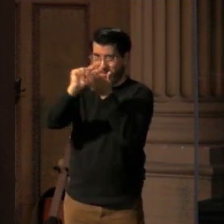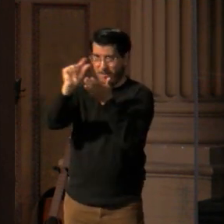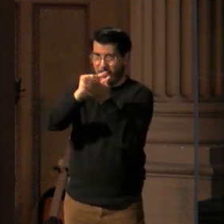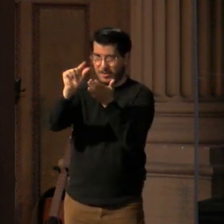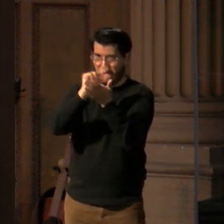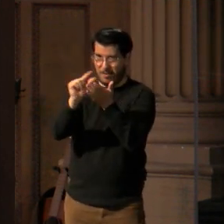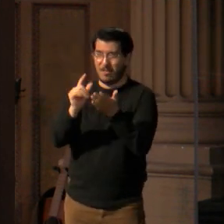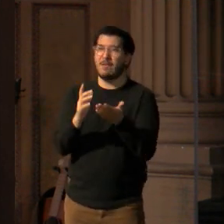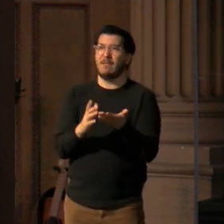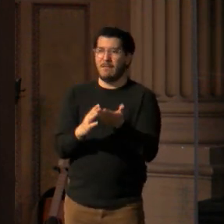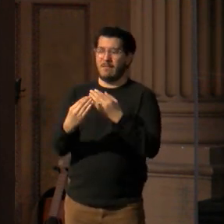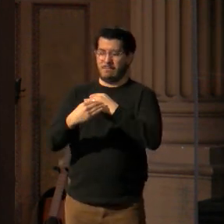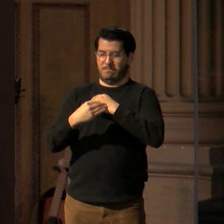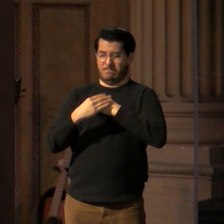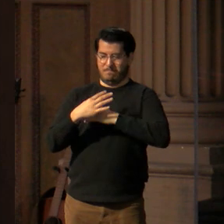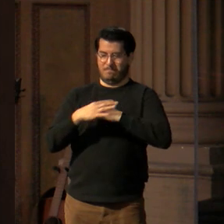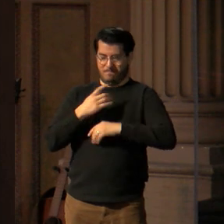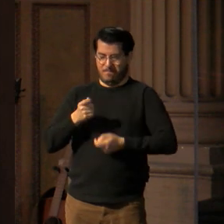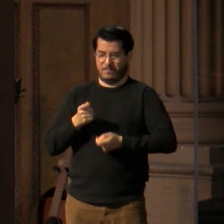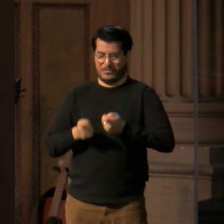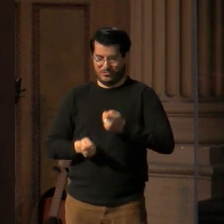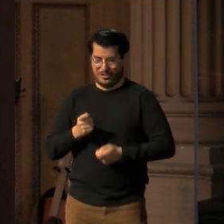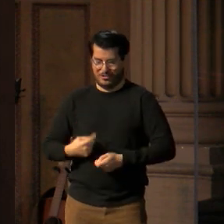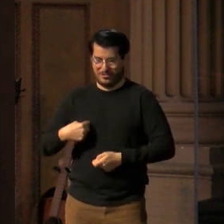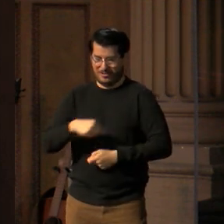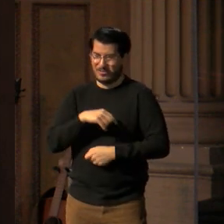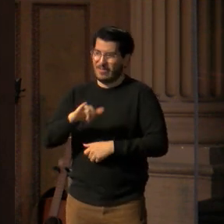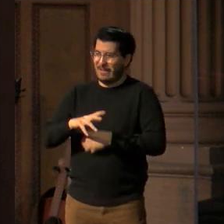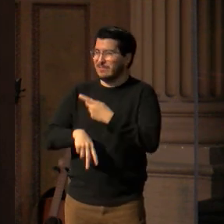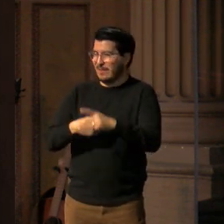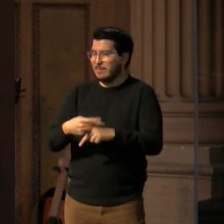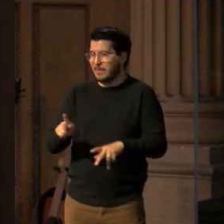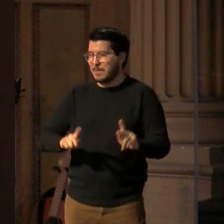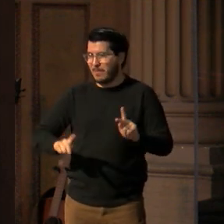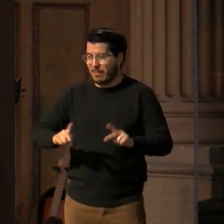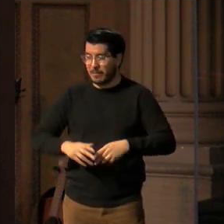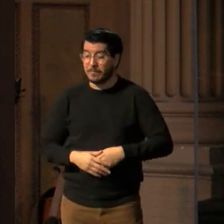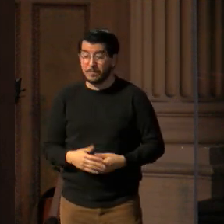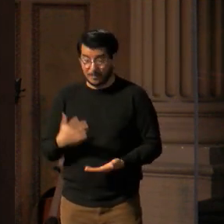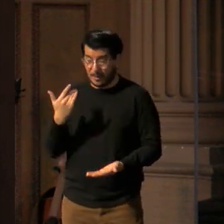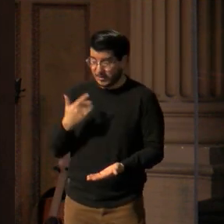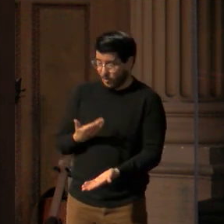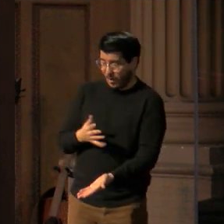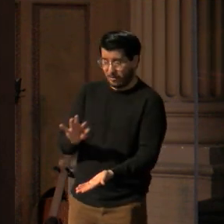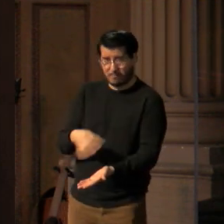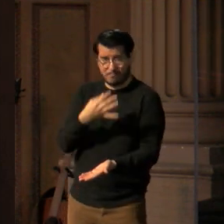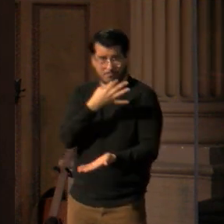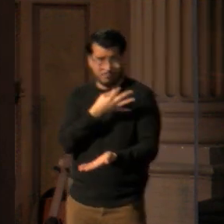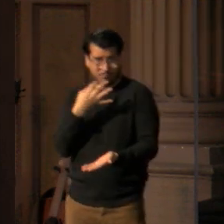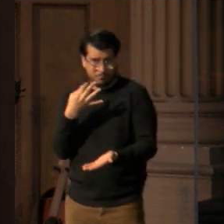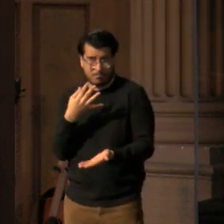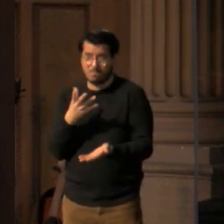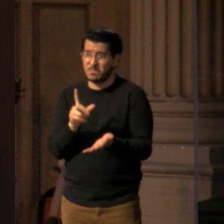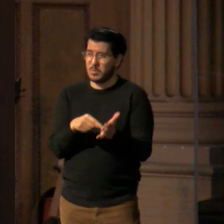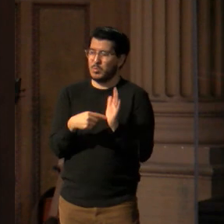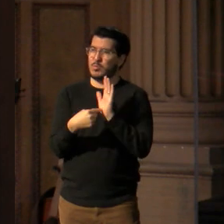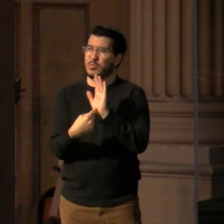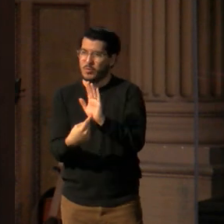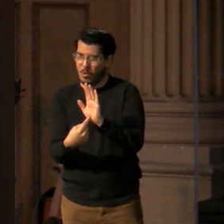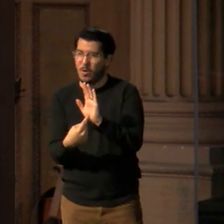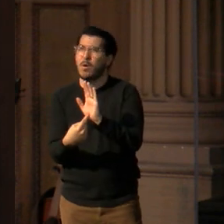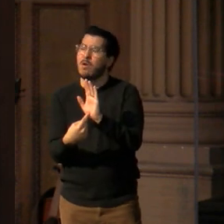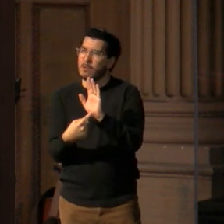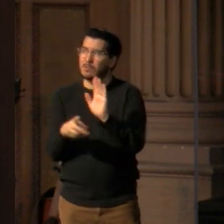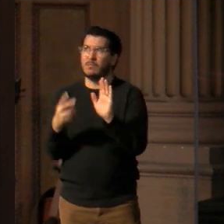that shapes us into people like that. And that's why we take the Lord's supper as we do. We take this to show the Lord's death